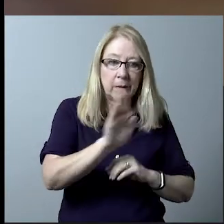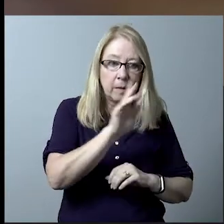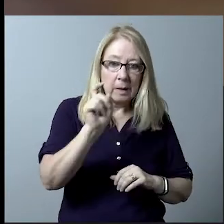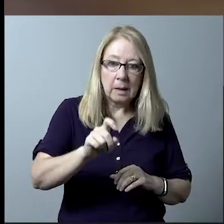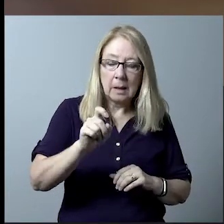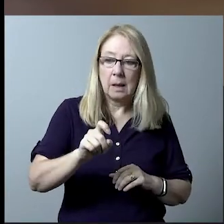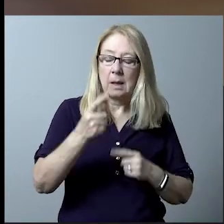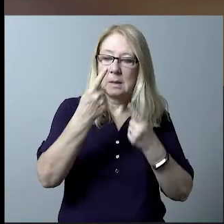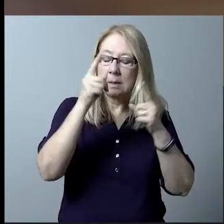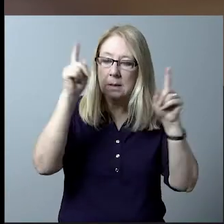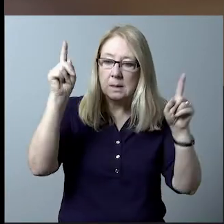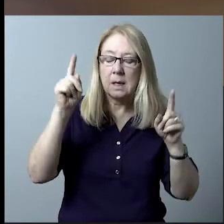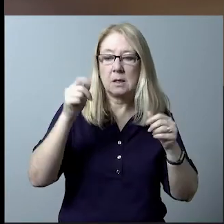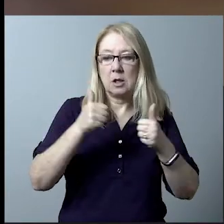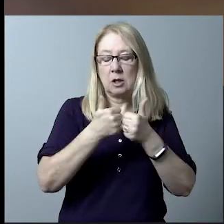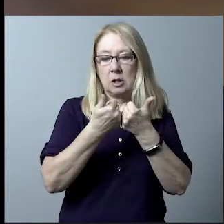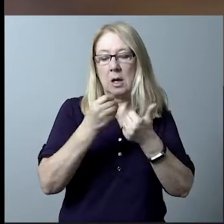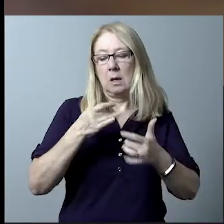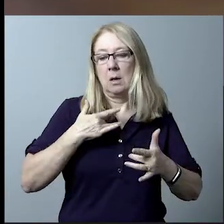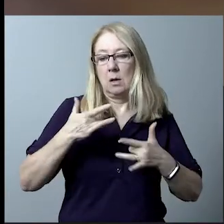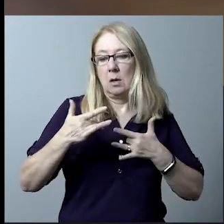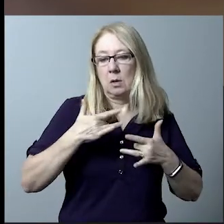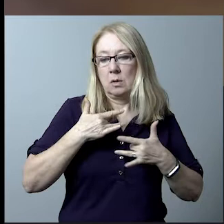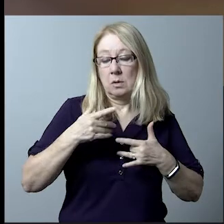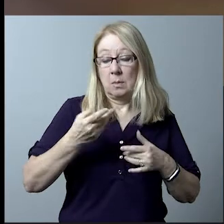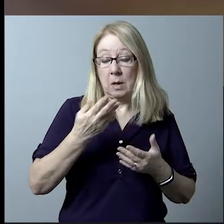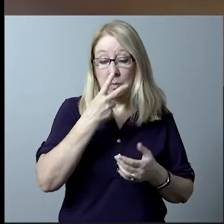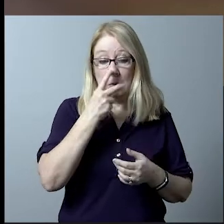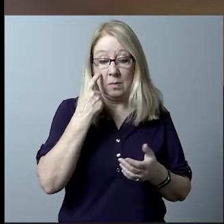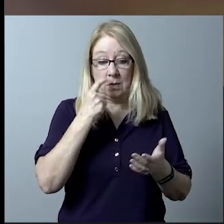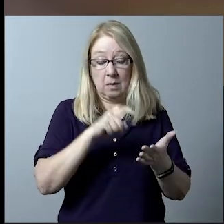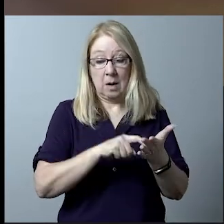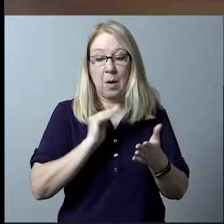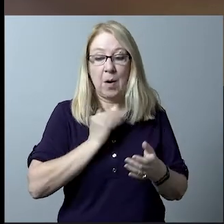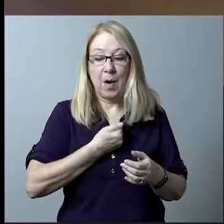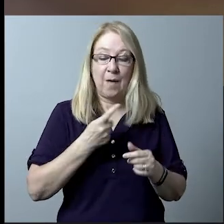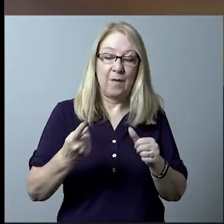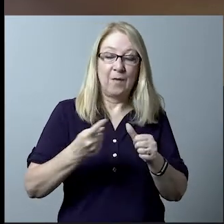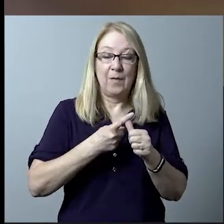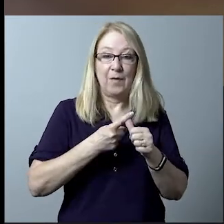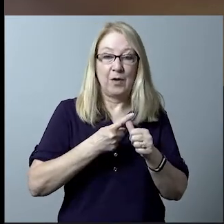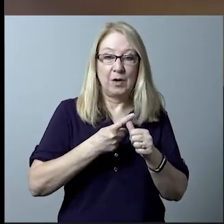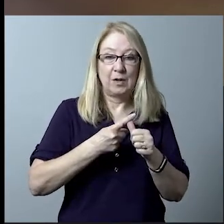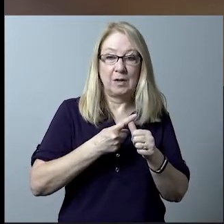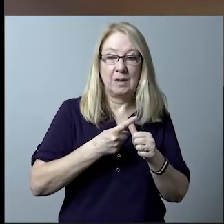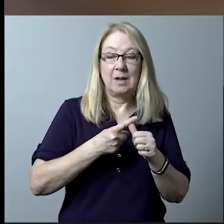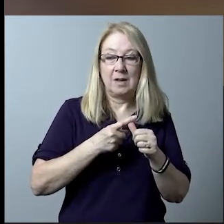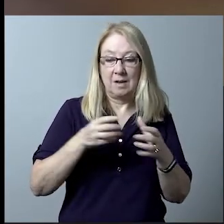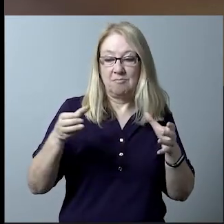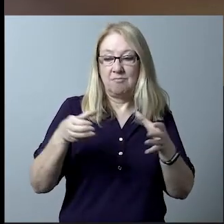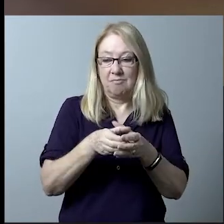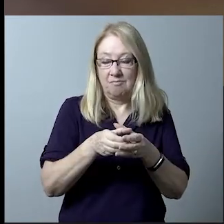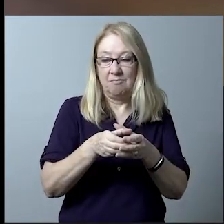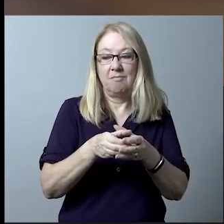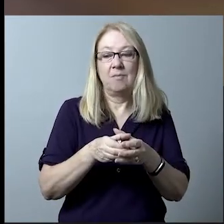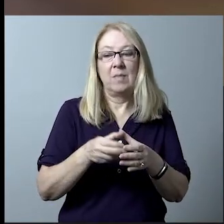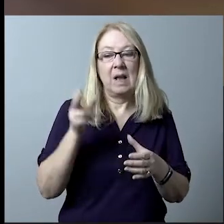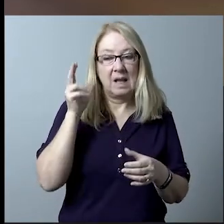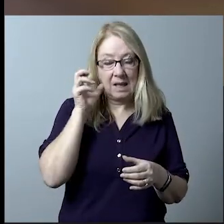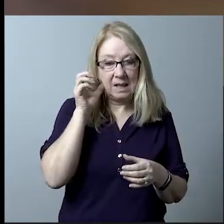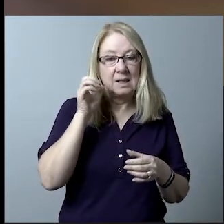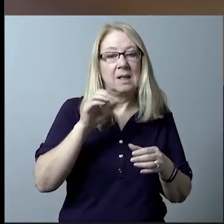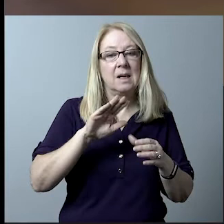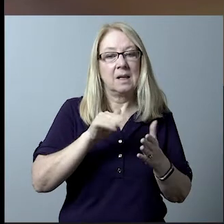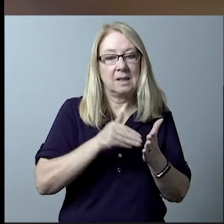needs, challenges, successes, and concerns. As you probably have seen, we just hosted our first joint listening session